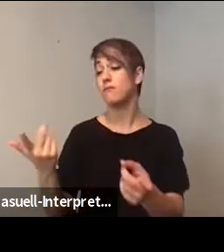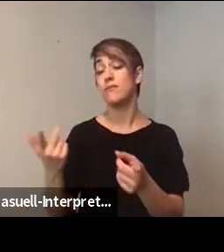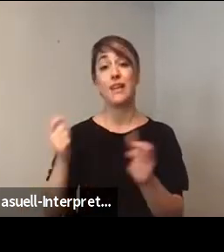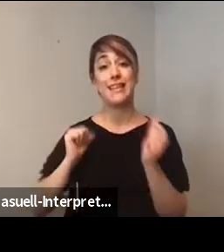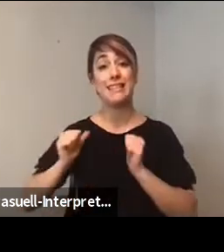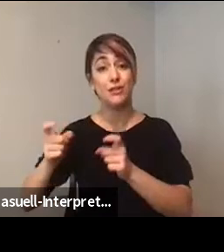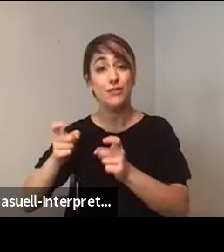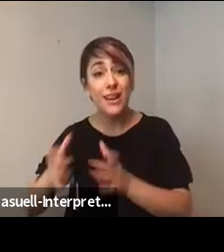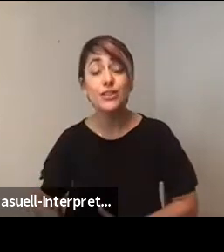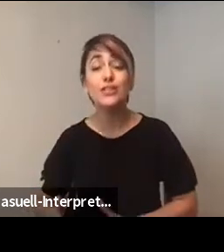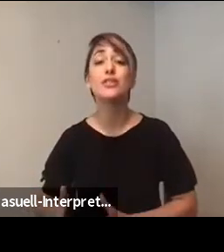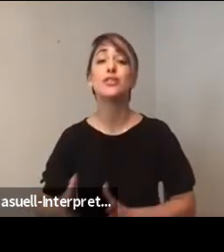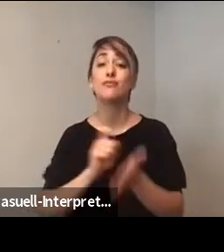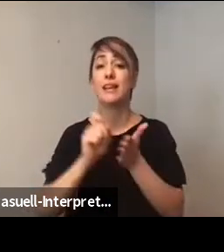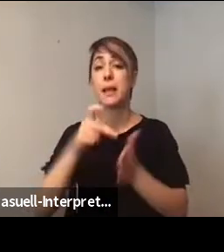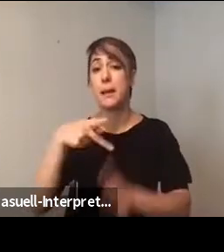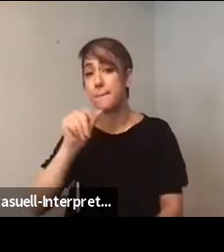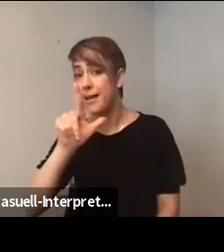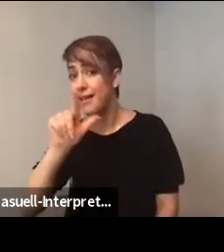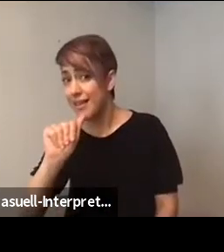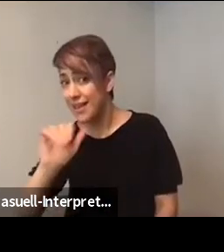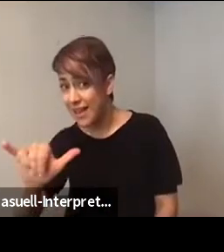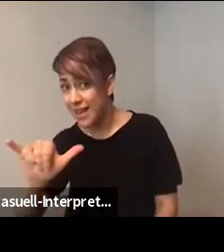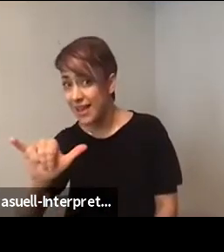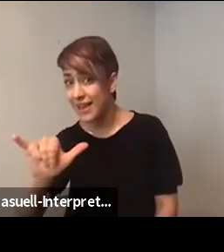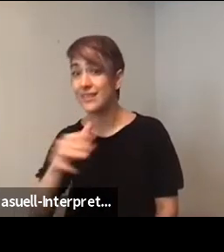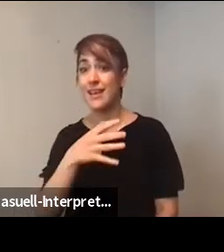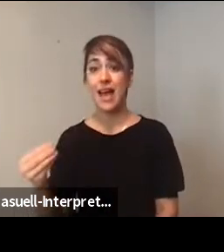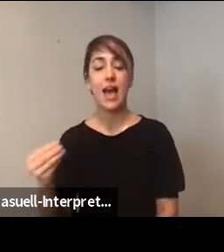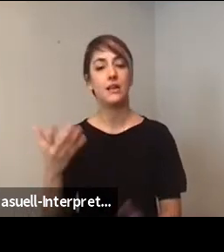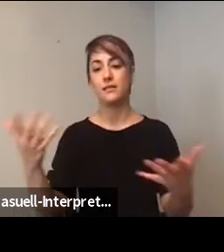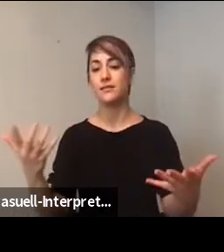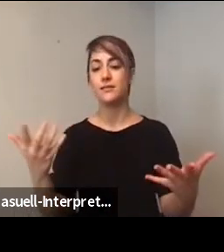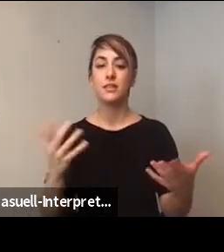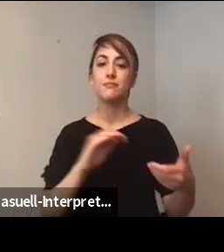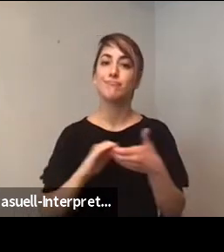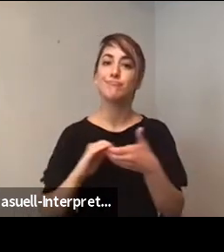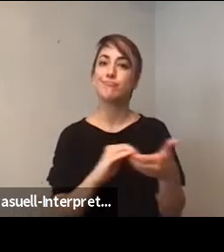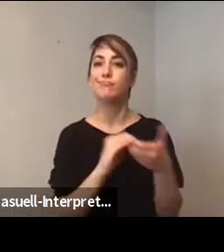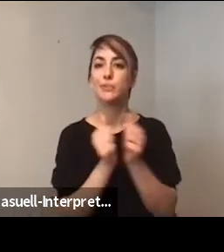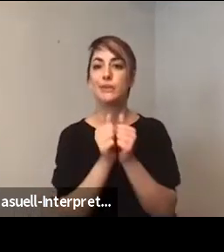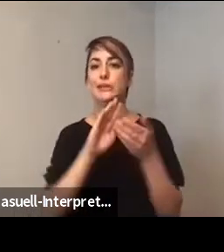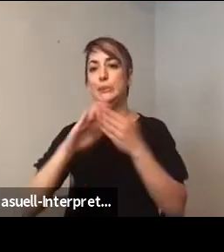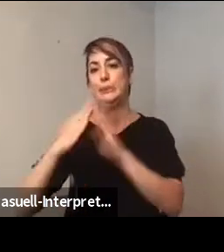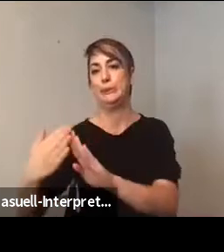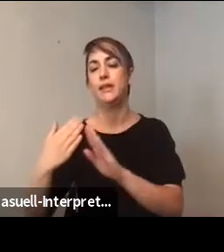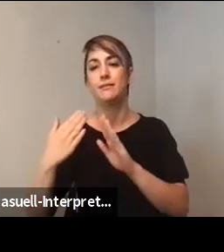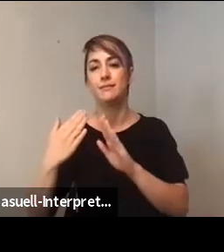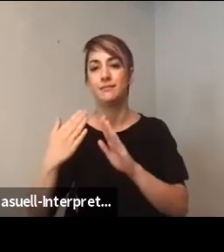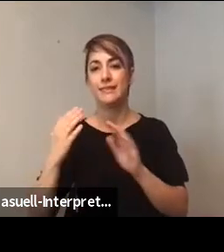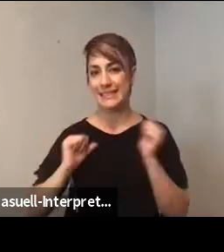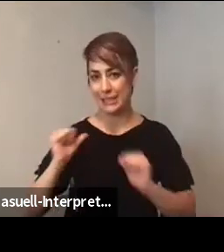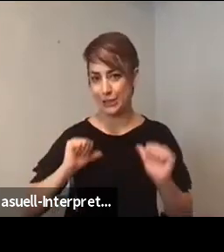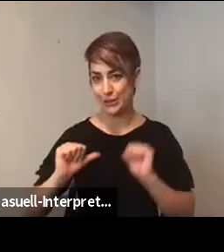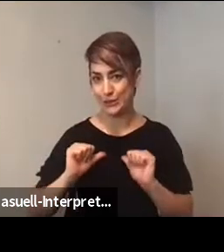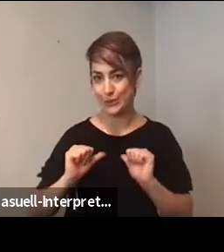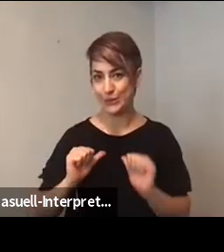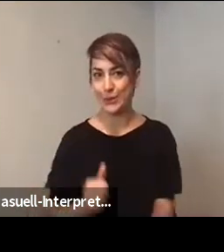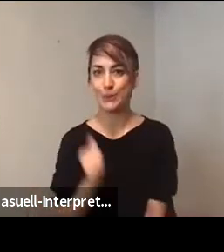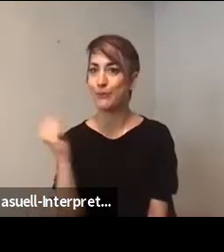and group facilitator of community theatre. So these four wonderful people, theatre artists,